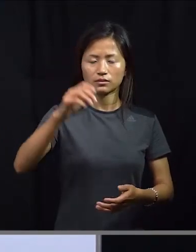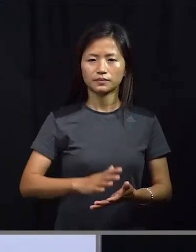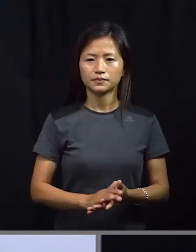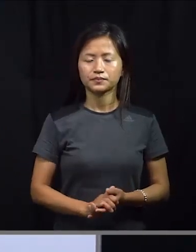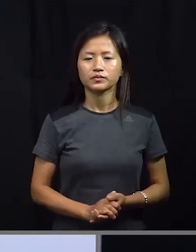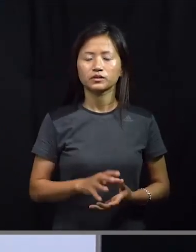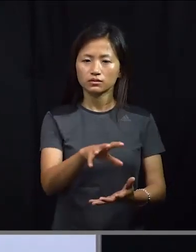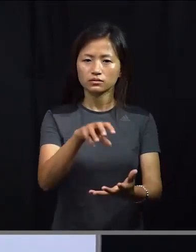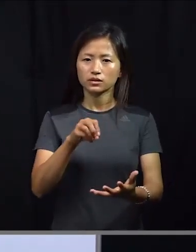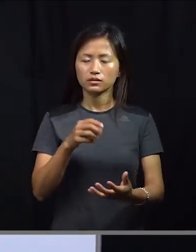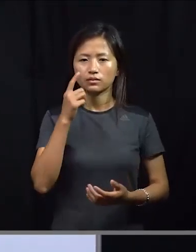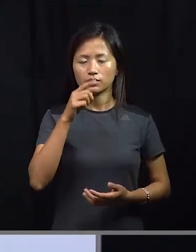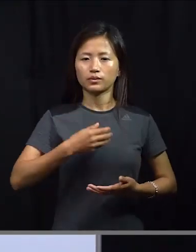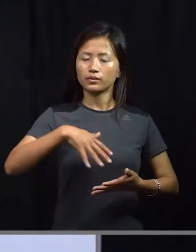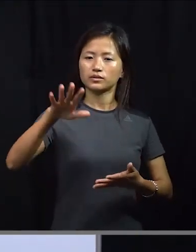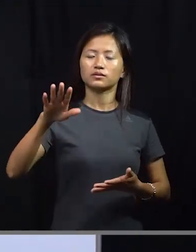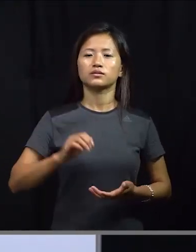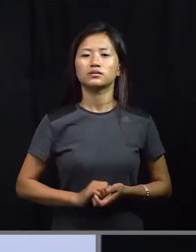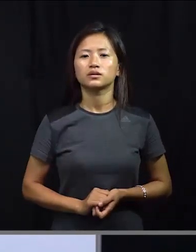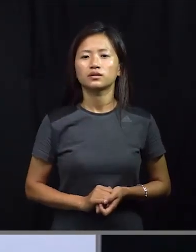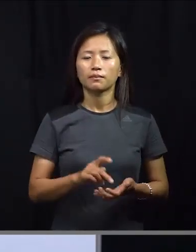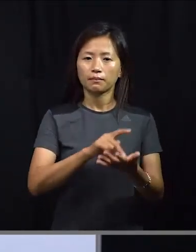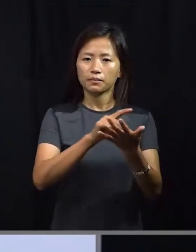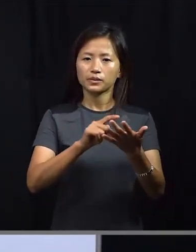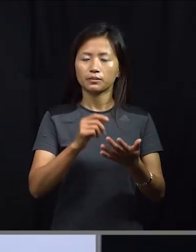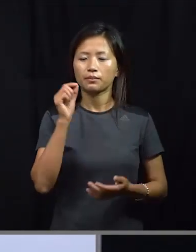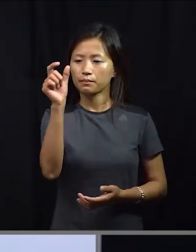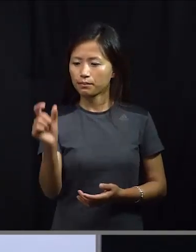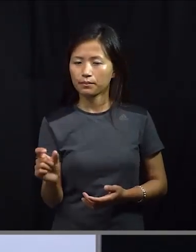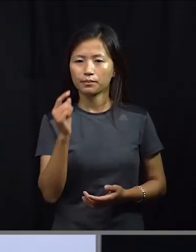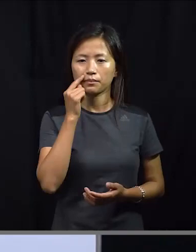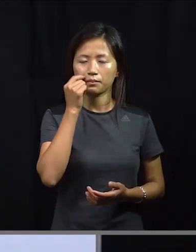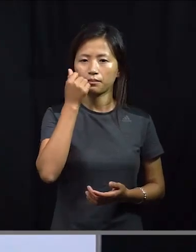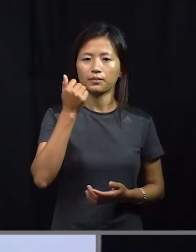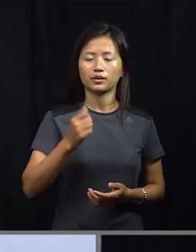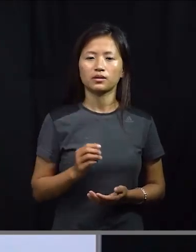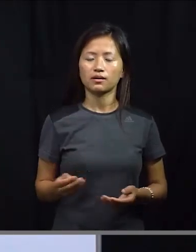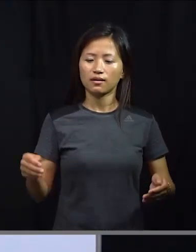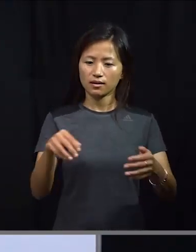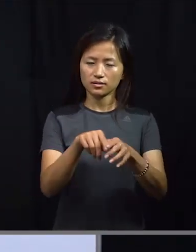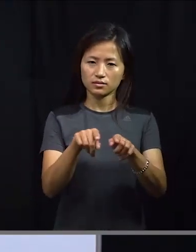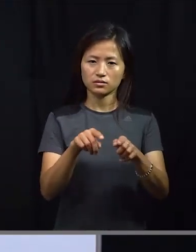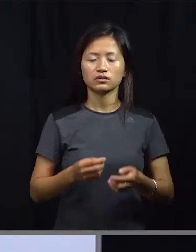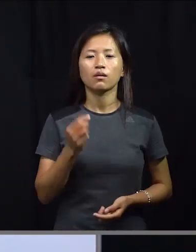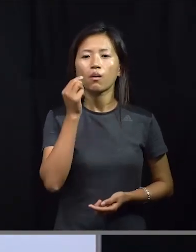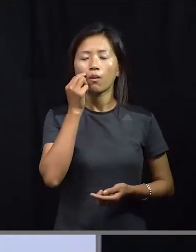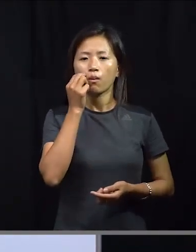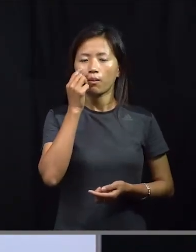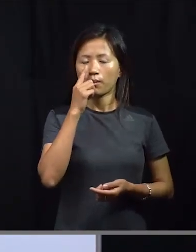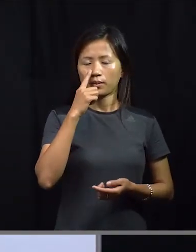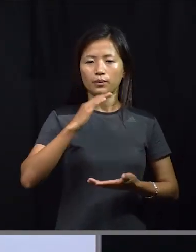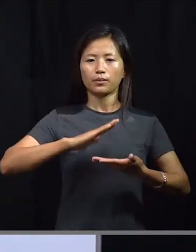everything, they will take away the girl and that particular man will keep her as her wife. So that kind of marriage